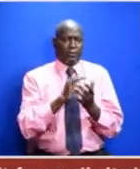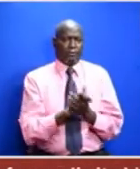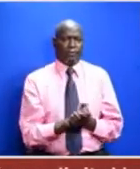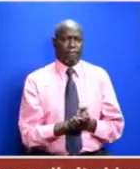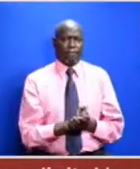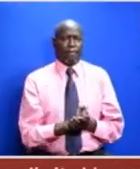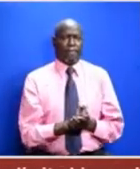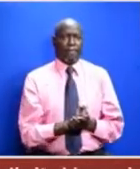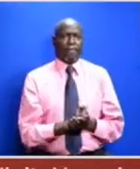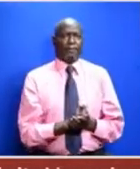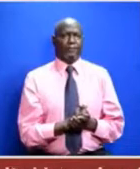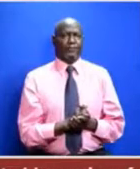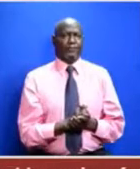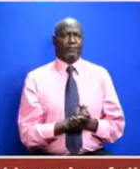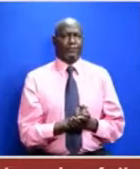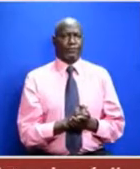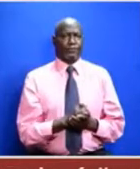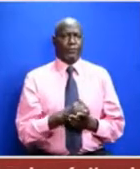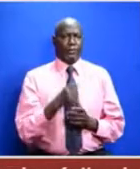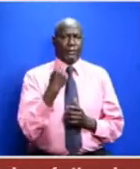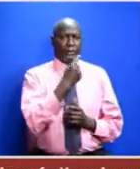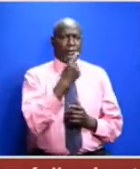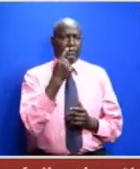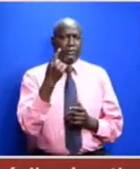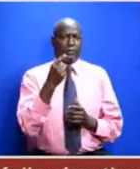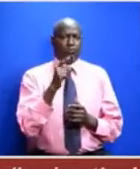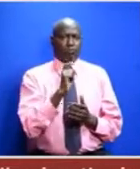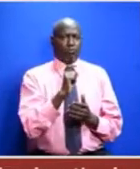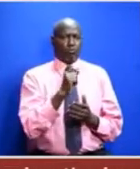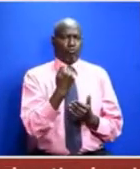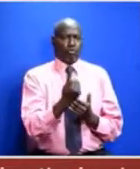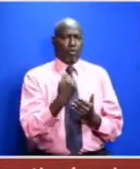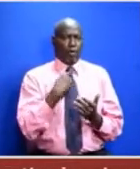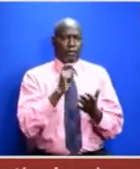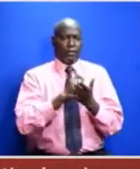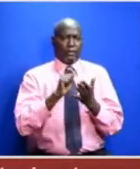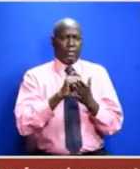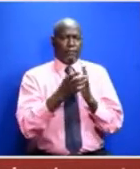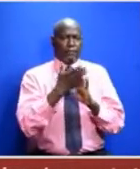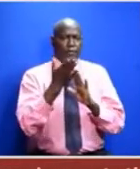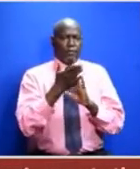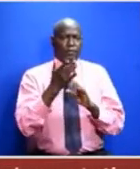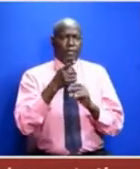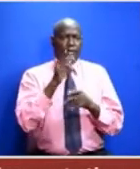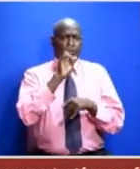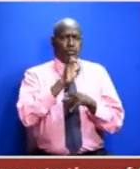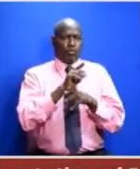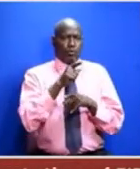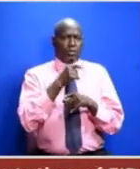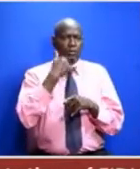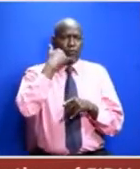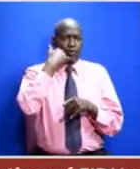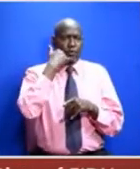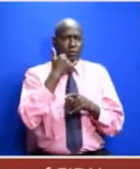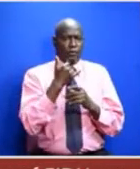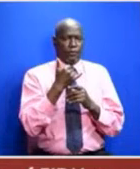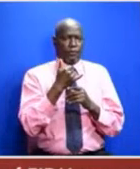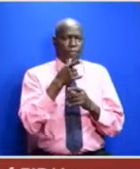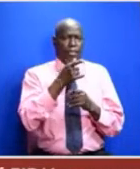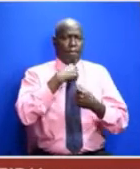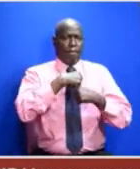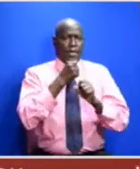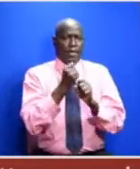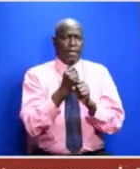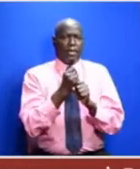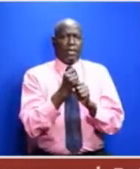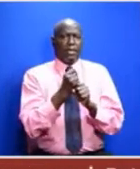Unaona wengi wako kila mtoto anaharakisha kuandika haraka ndiposa aweze kutumia hiyo simu. Inafanya